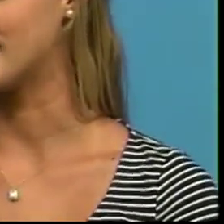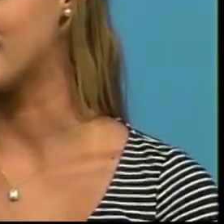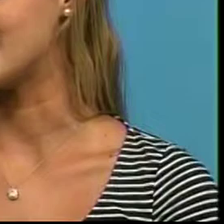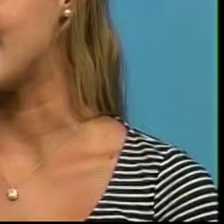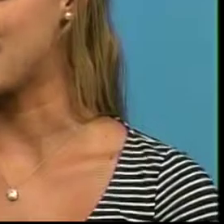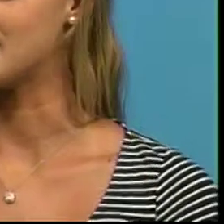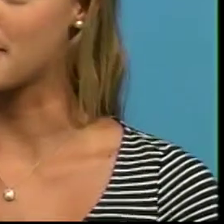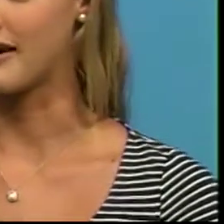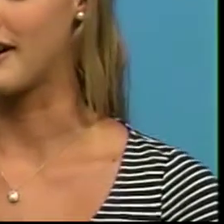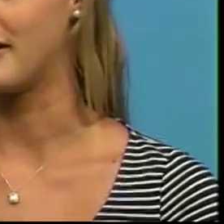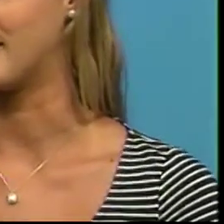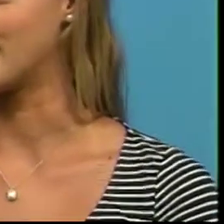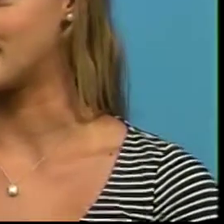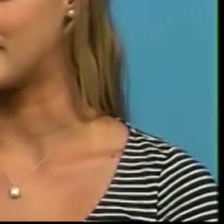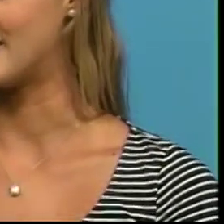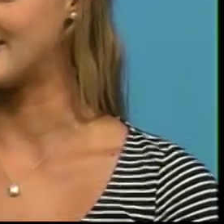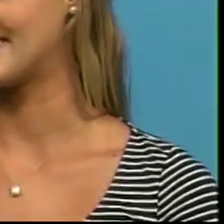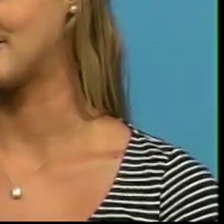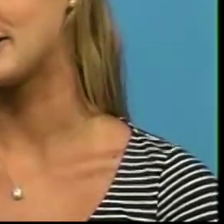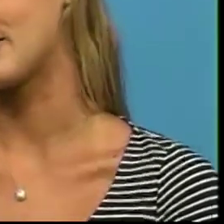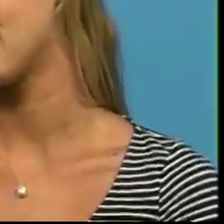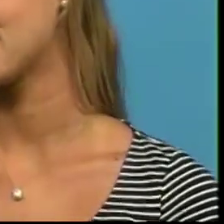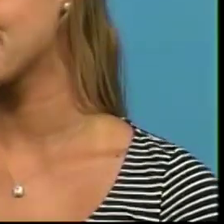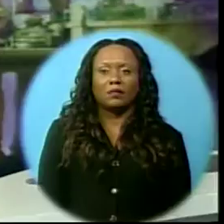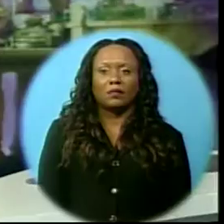with the girls and have the spotlight on the girls for once.